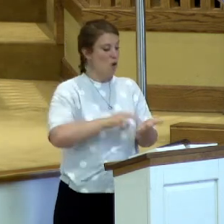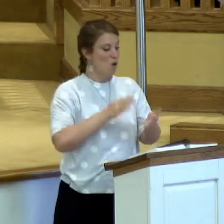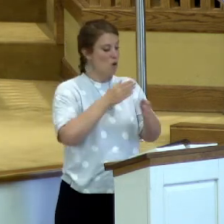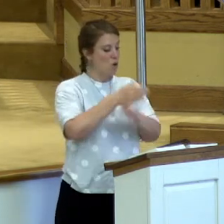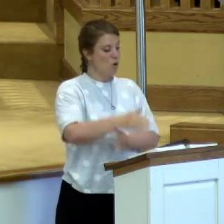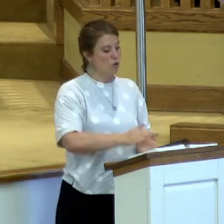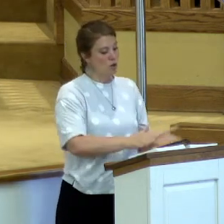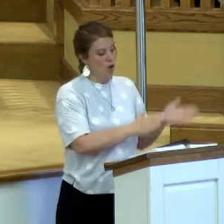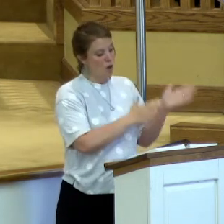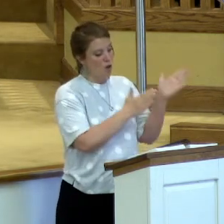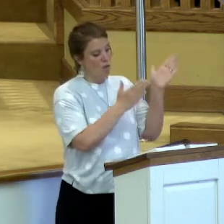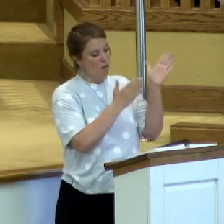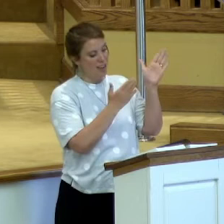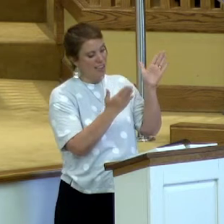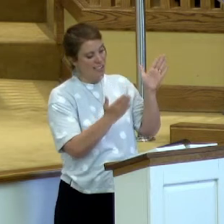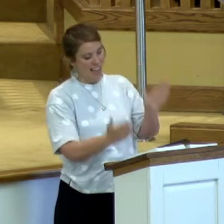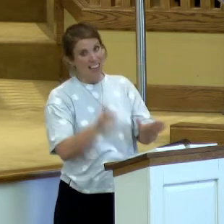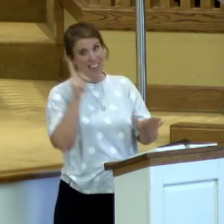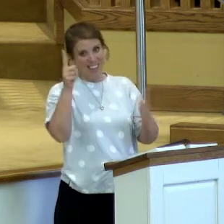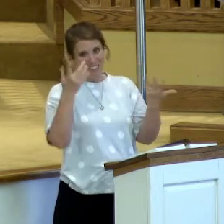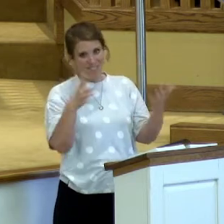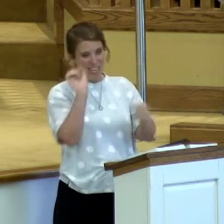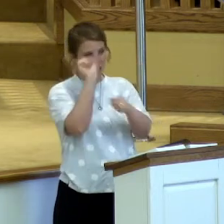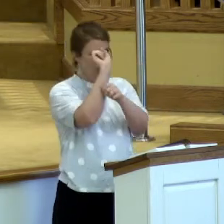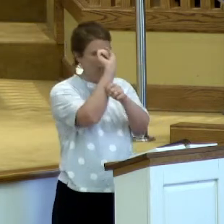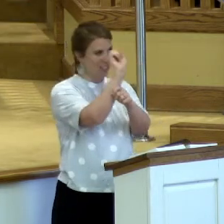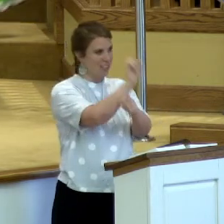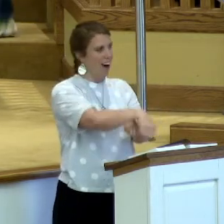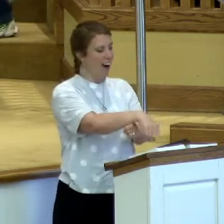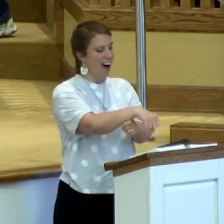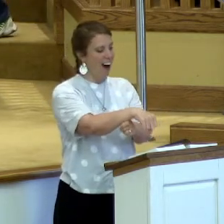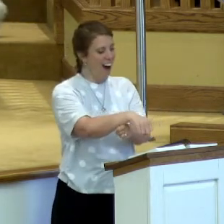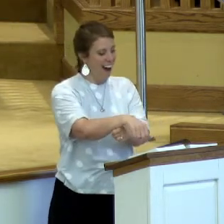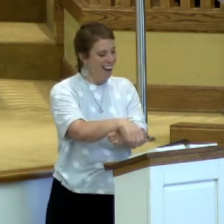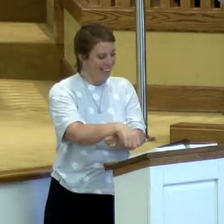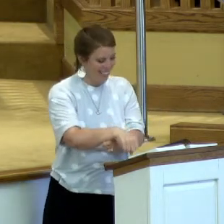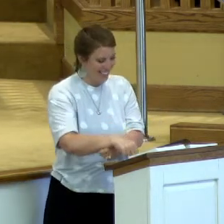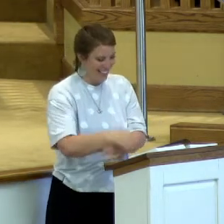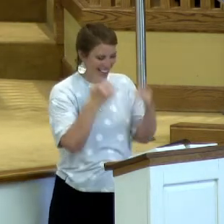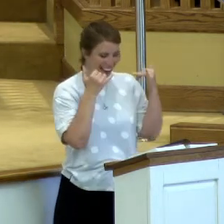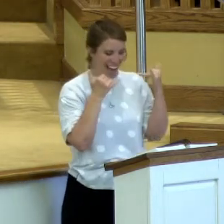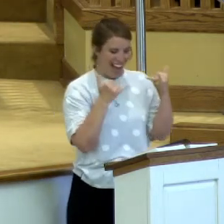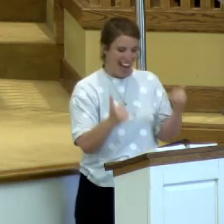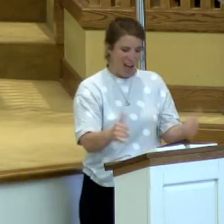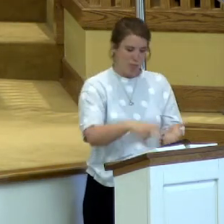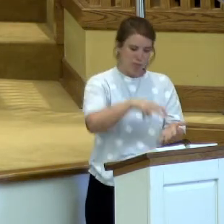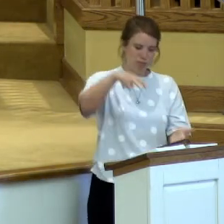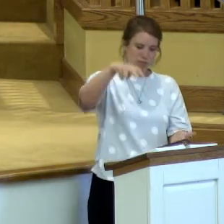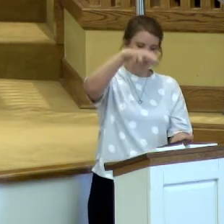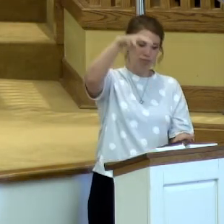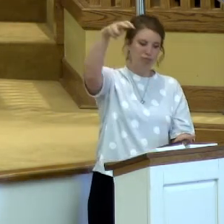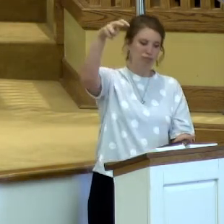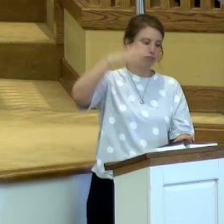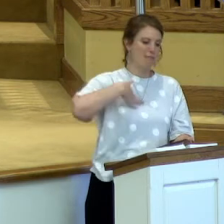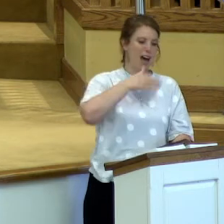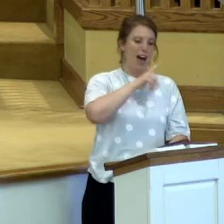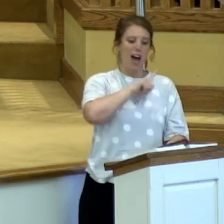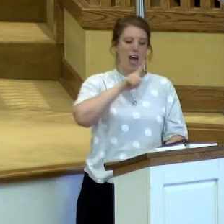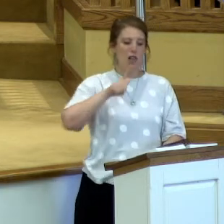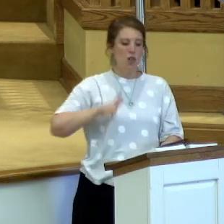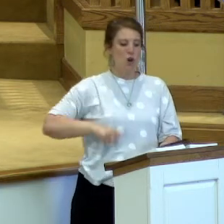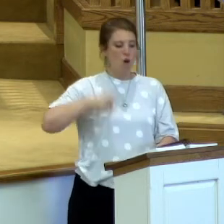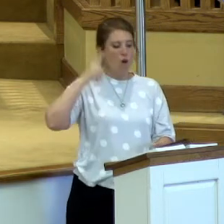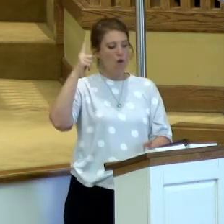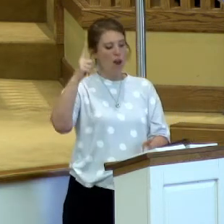he arose, over death he had conquered. Now is